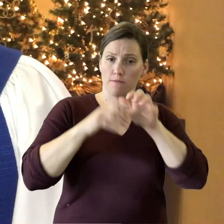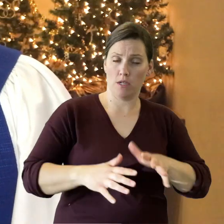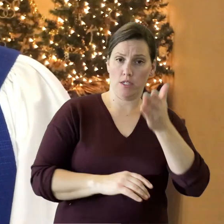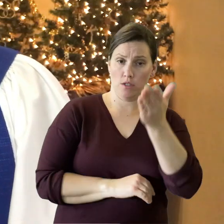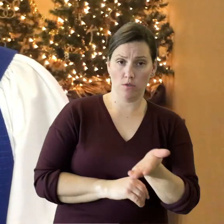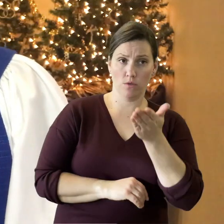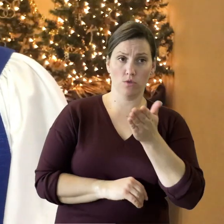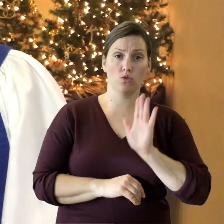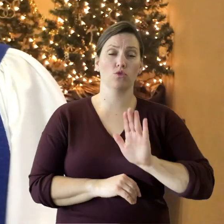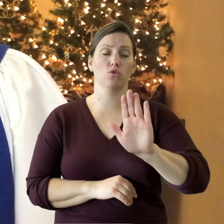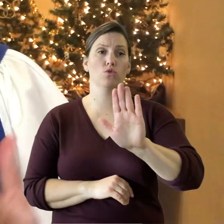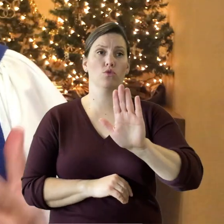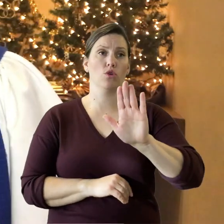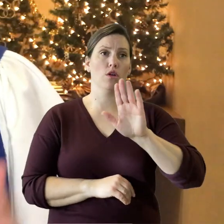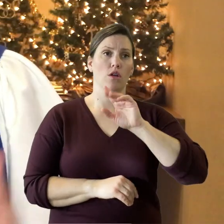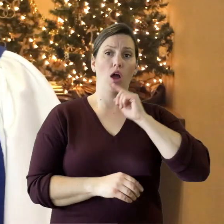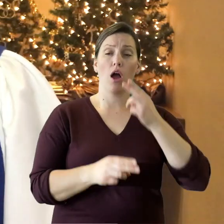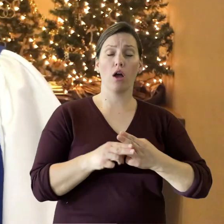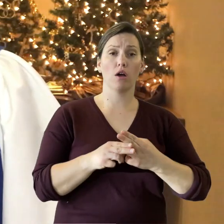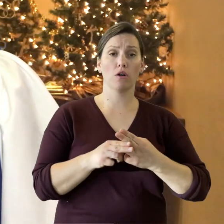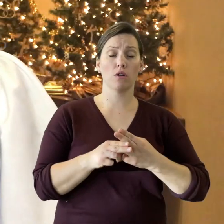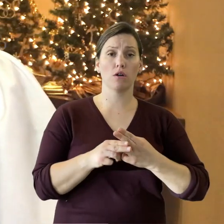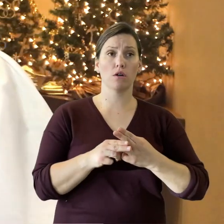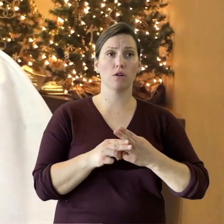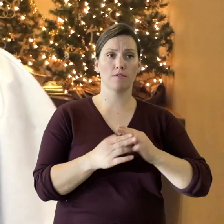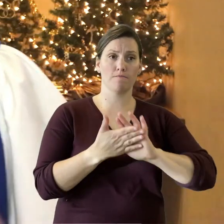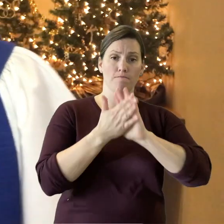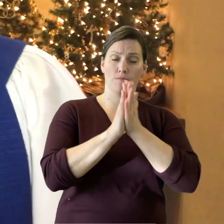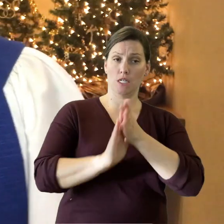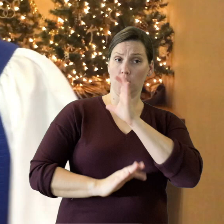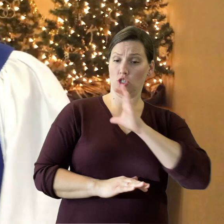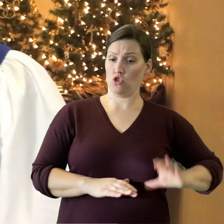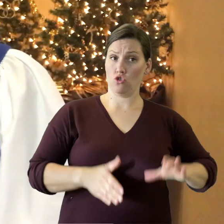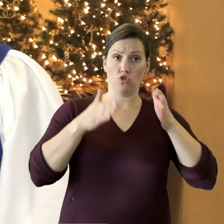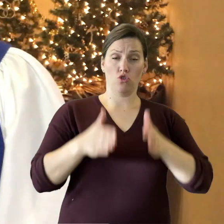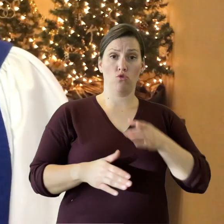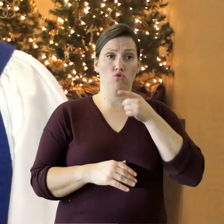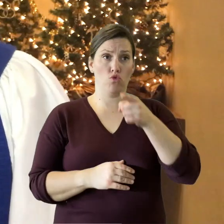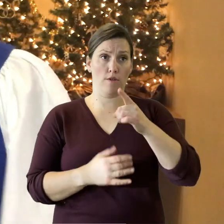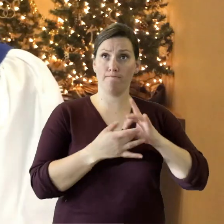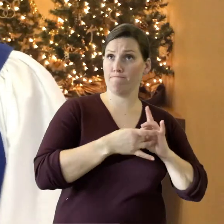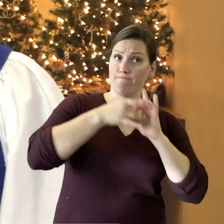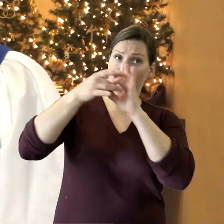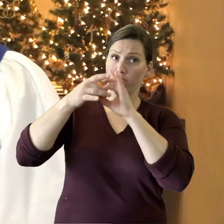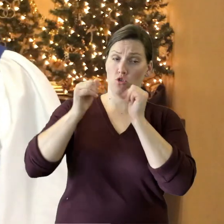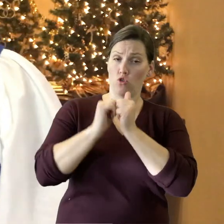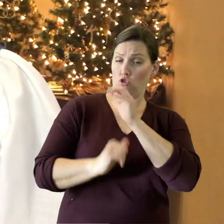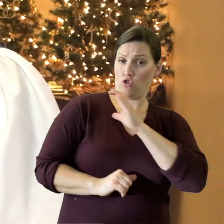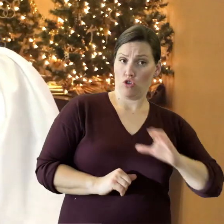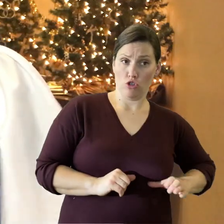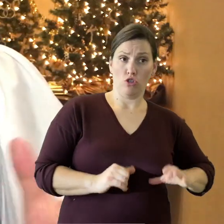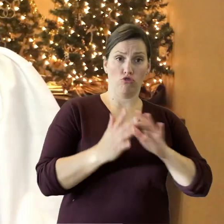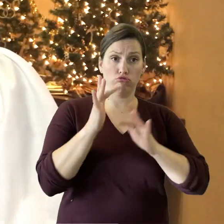to bless you. Your reputation is that of being a Christian. You are associated